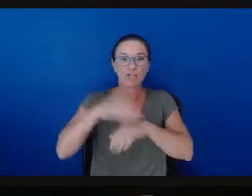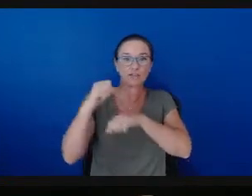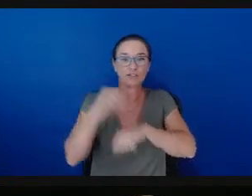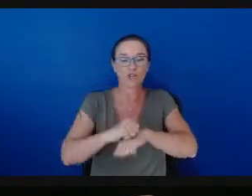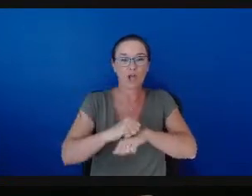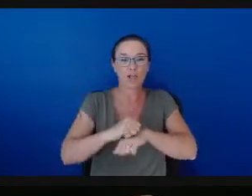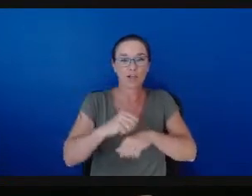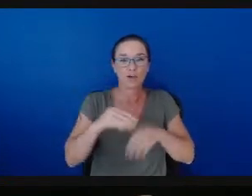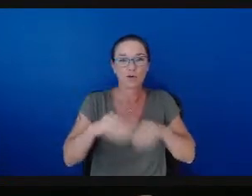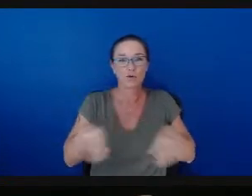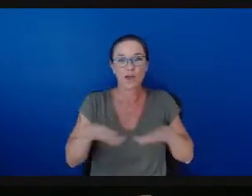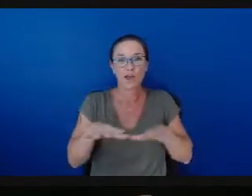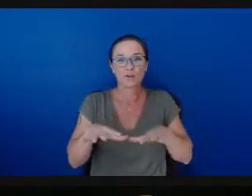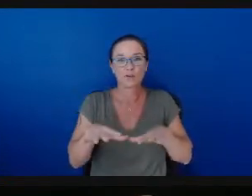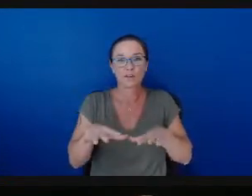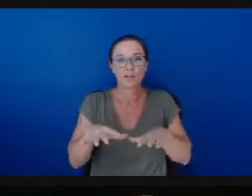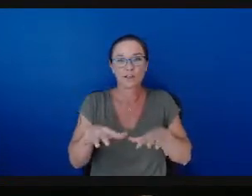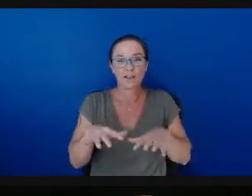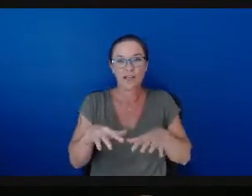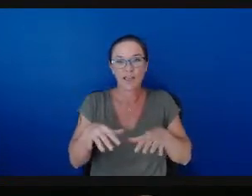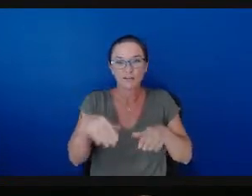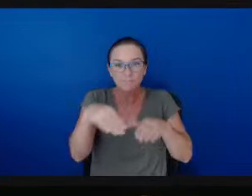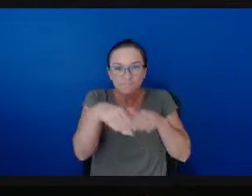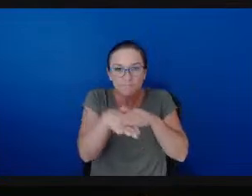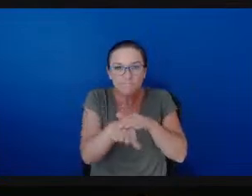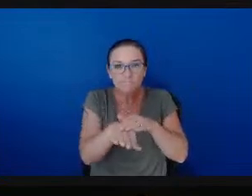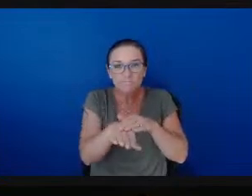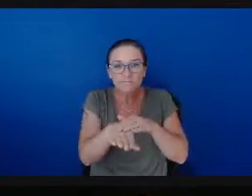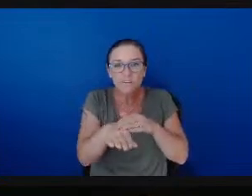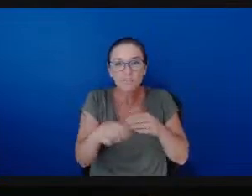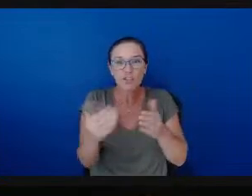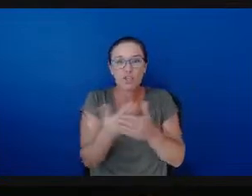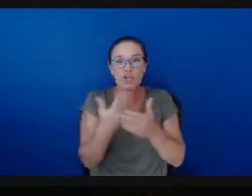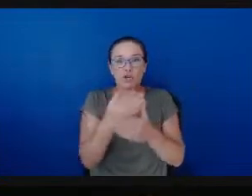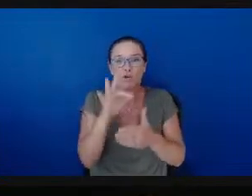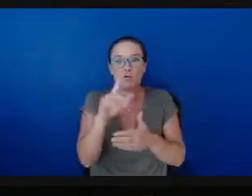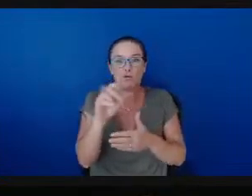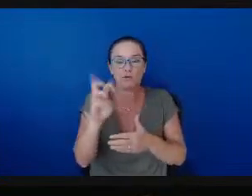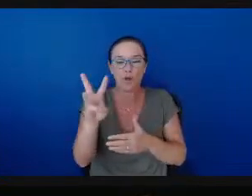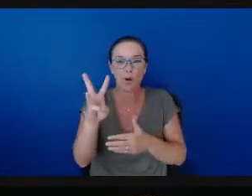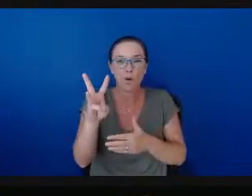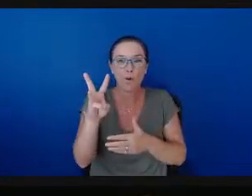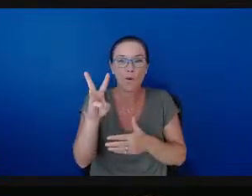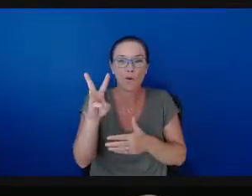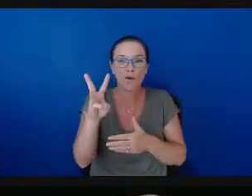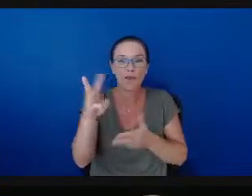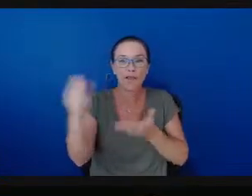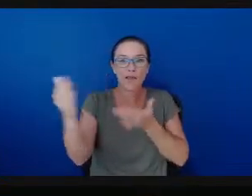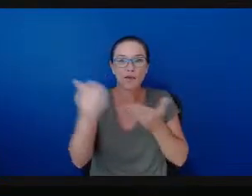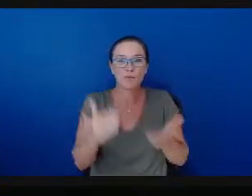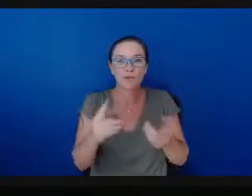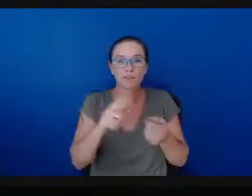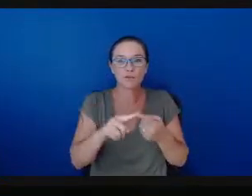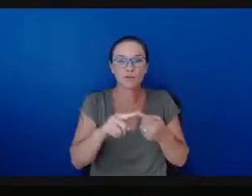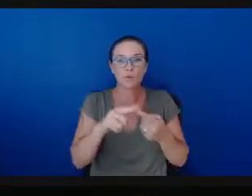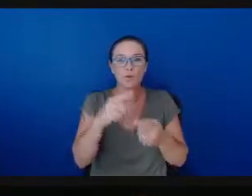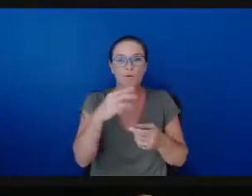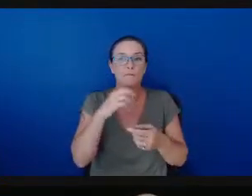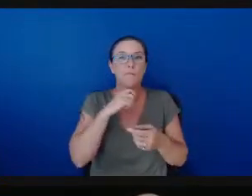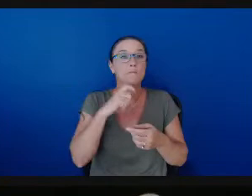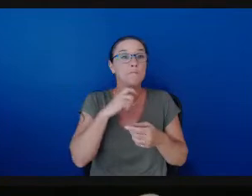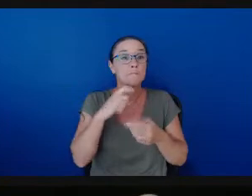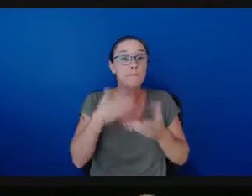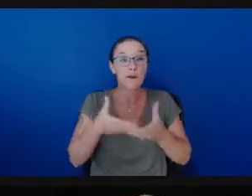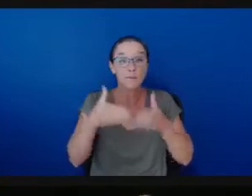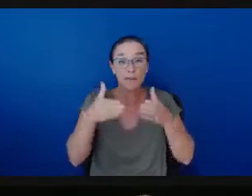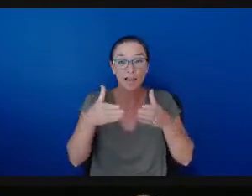actually access the interior of a new flow. He's bringing that flow over to a metal bucket here, and he wants to cool it